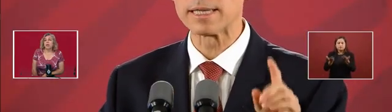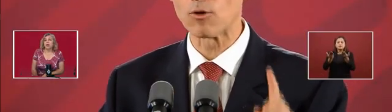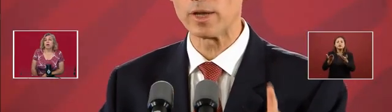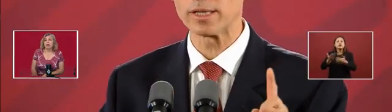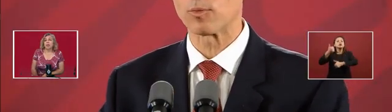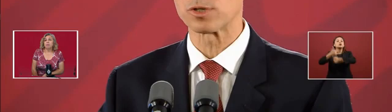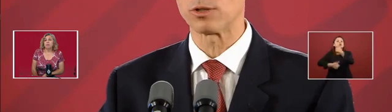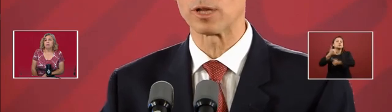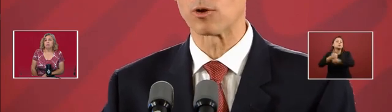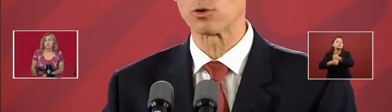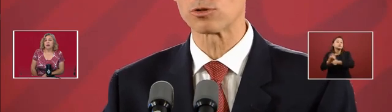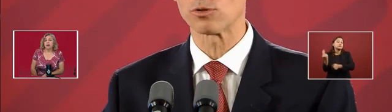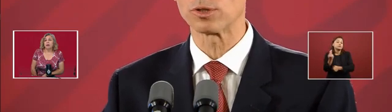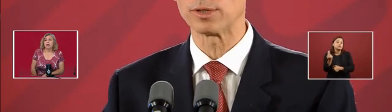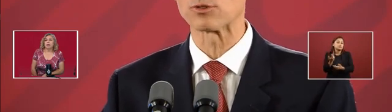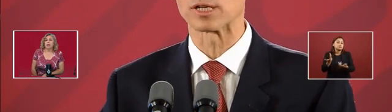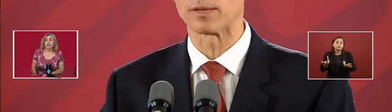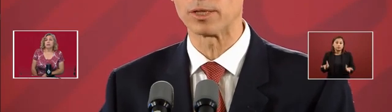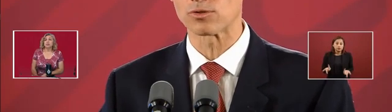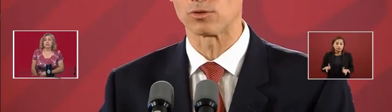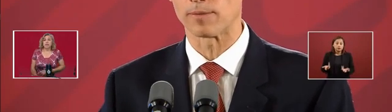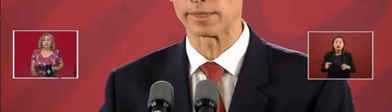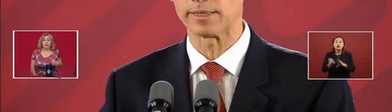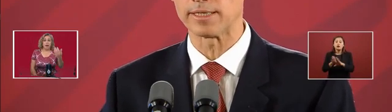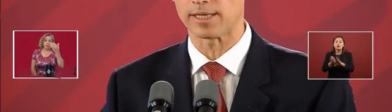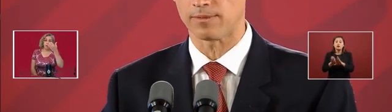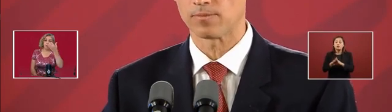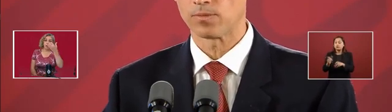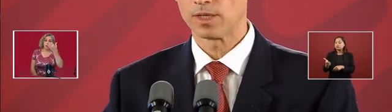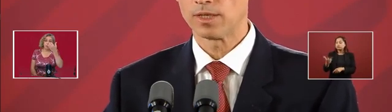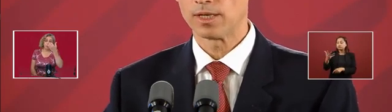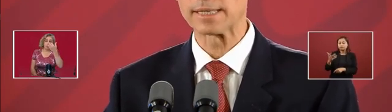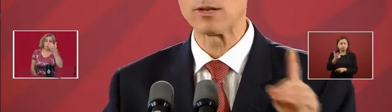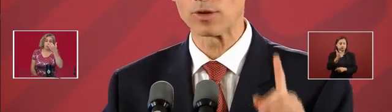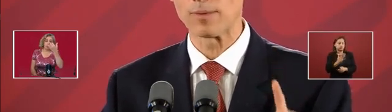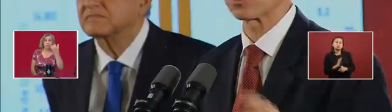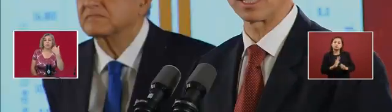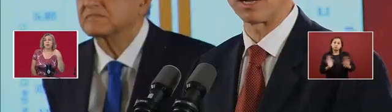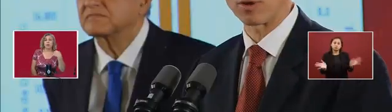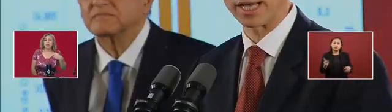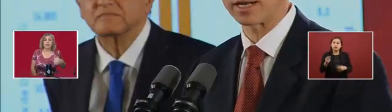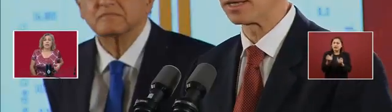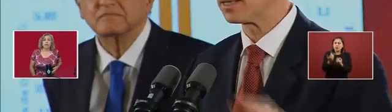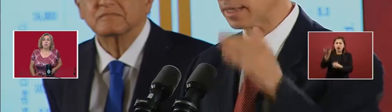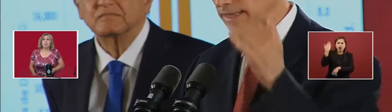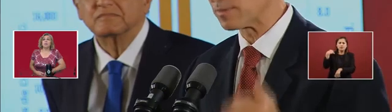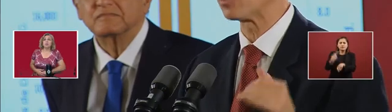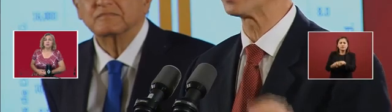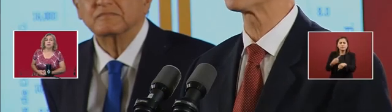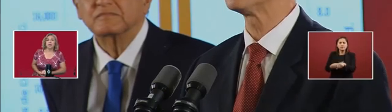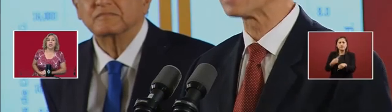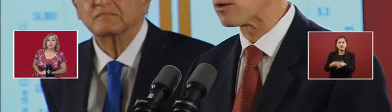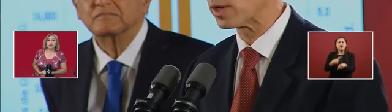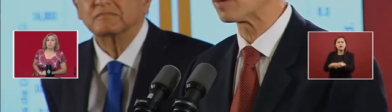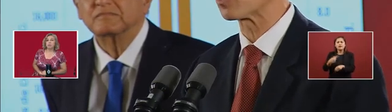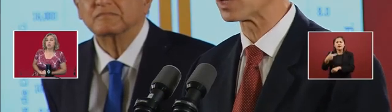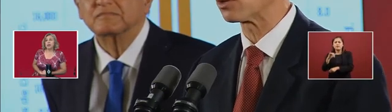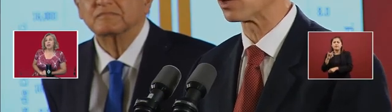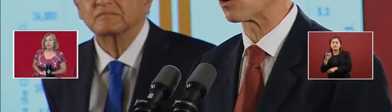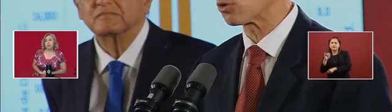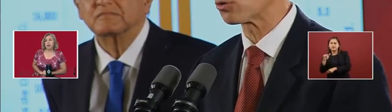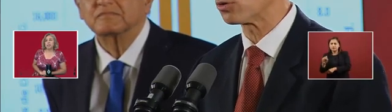of the market. So if there's a product, 2, 3, 4, 5 that are equivalent,